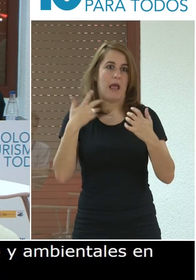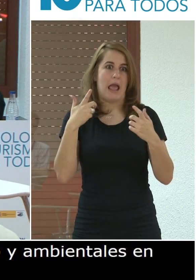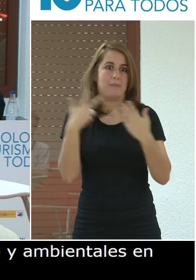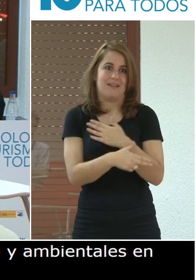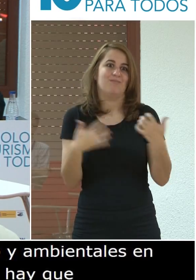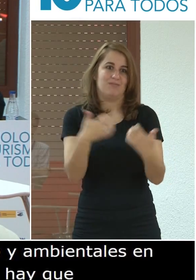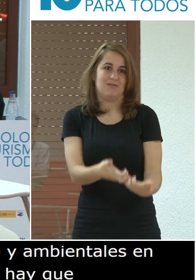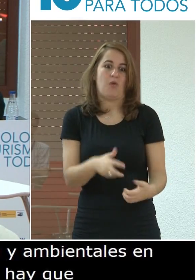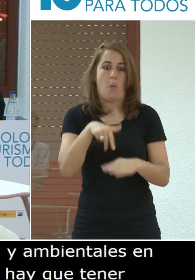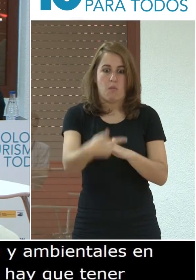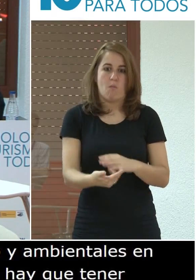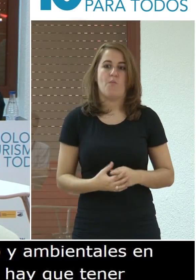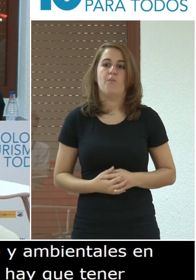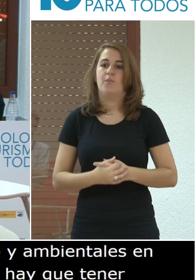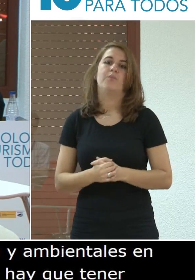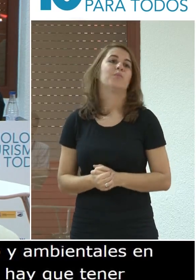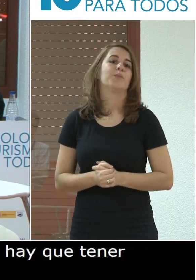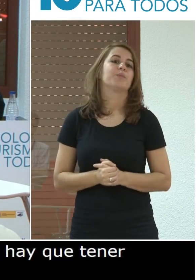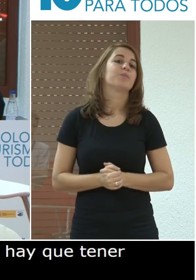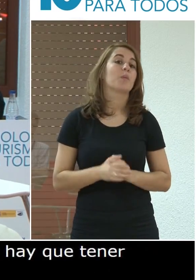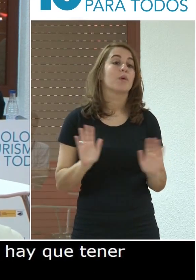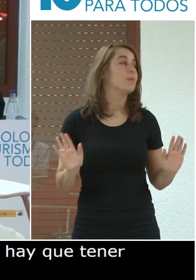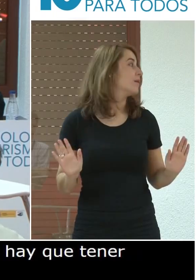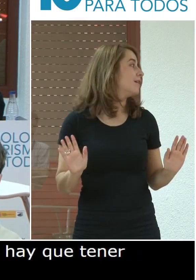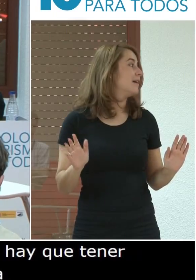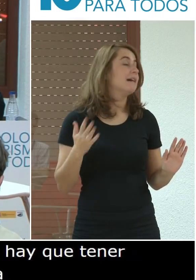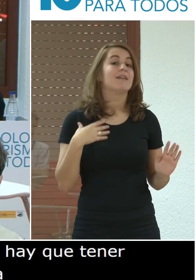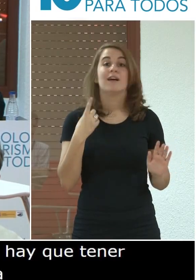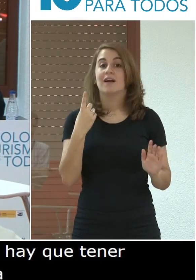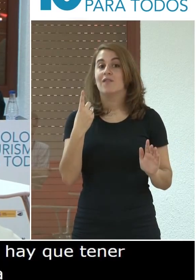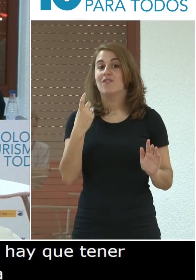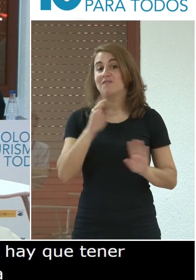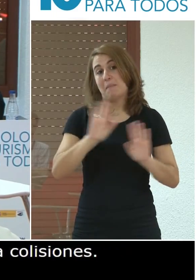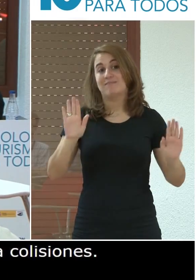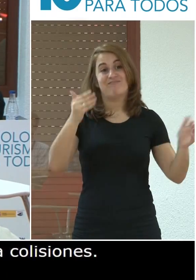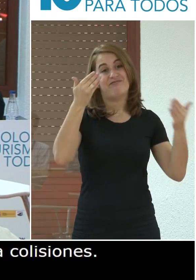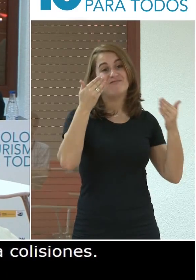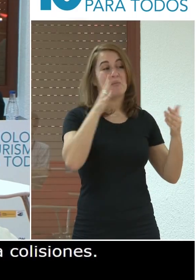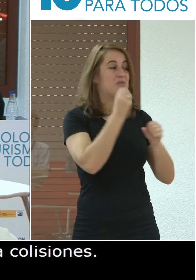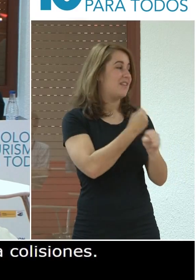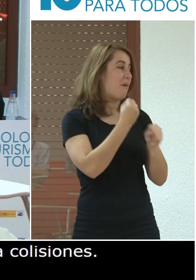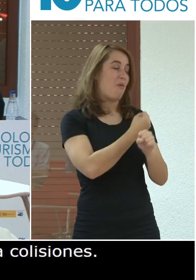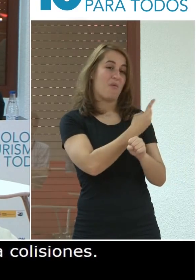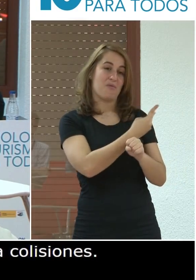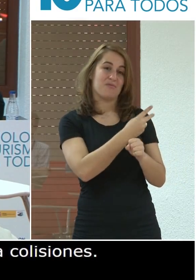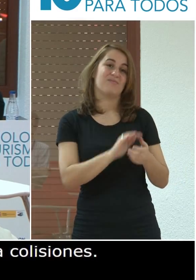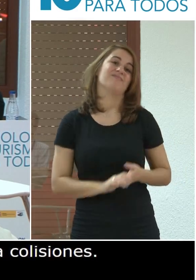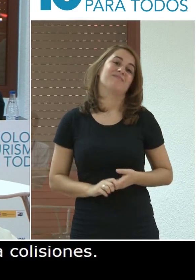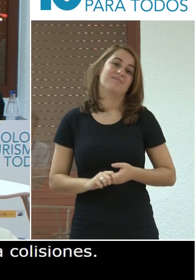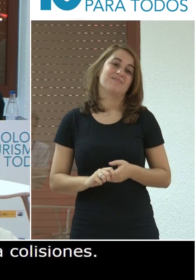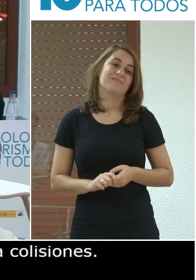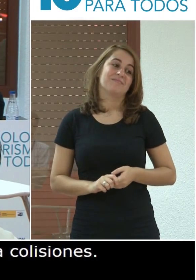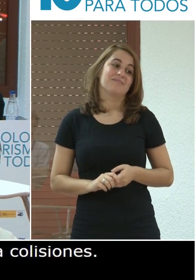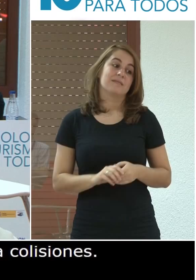to avoid accidents. Well, thank you very much. I want to finish by congratulating you for